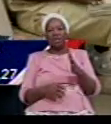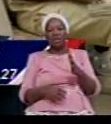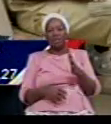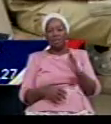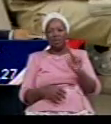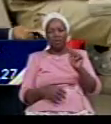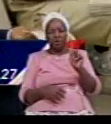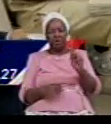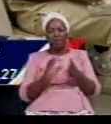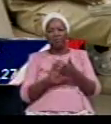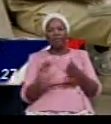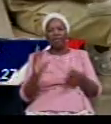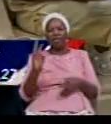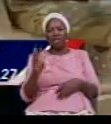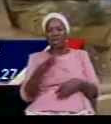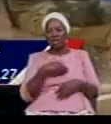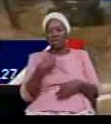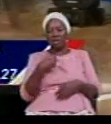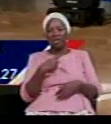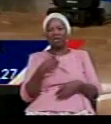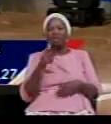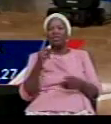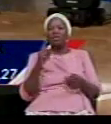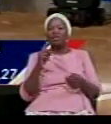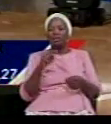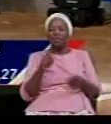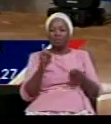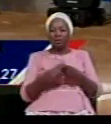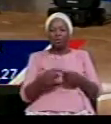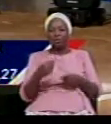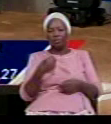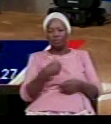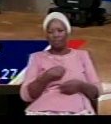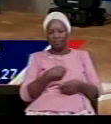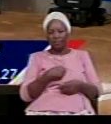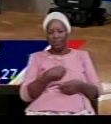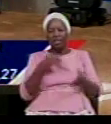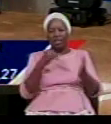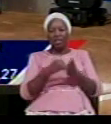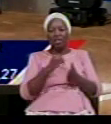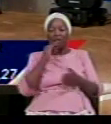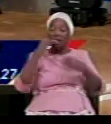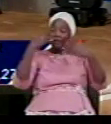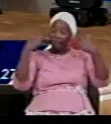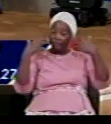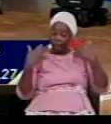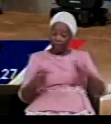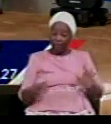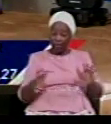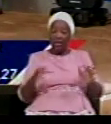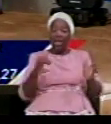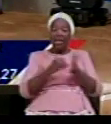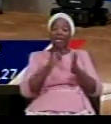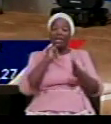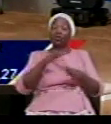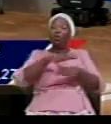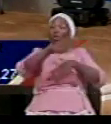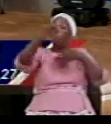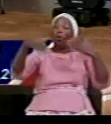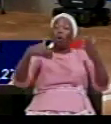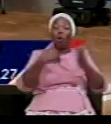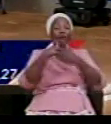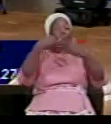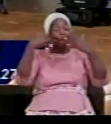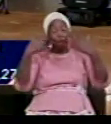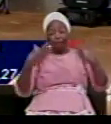6, and it says unto me, it is done. It's all provided. It's all accomplished. It's all